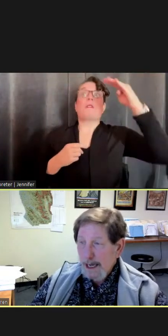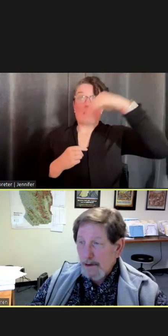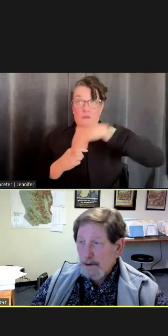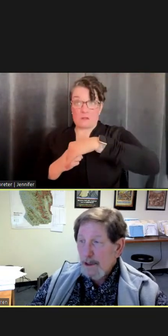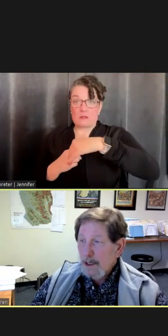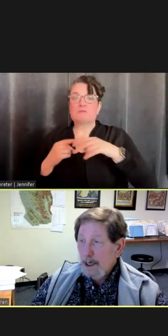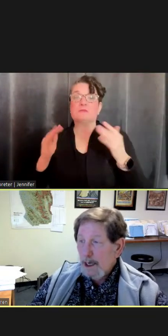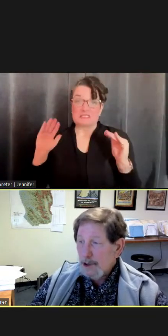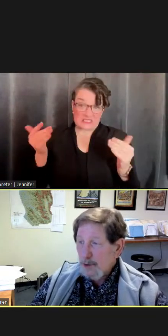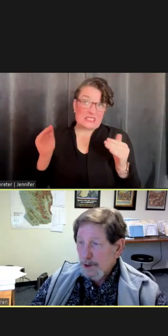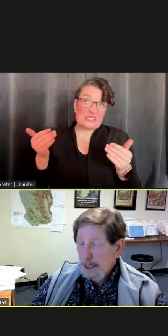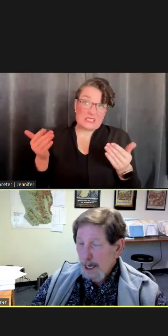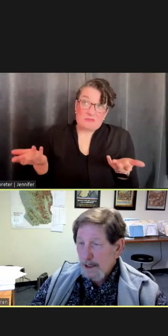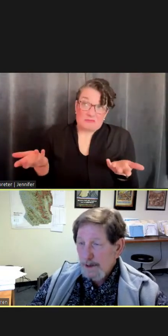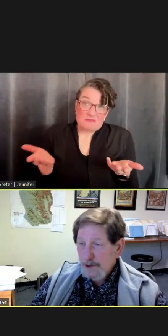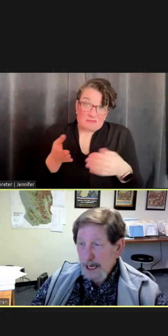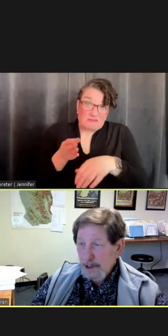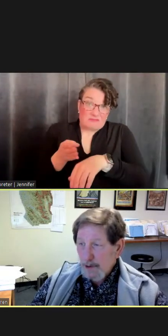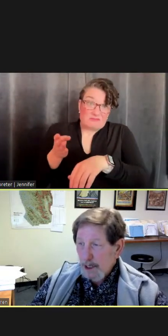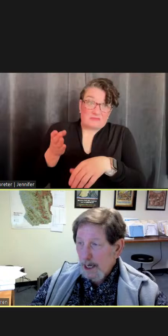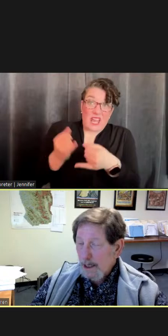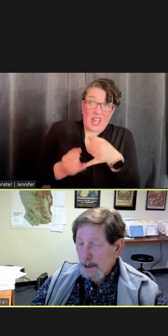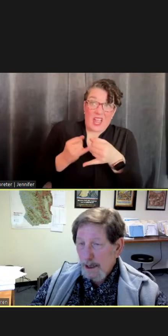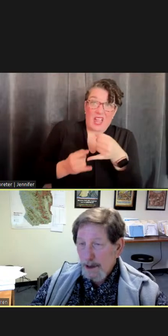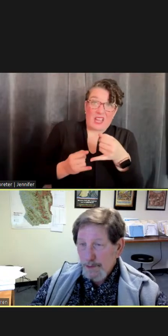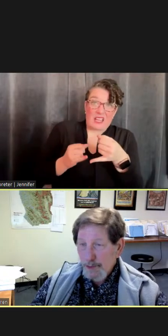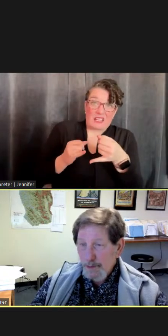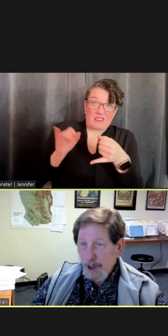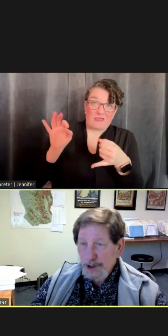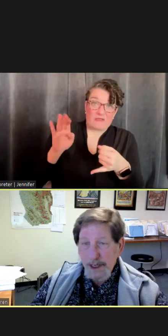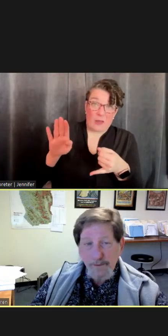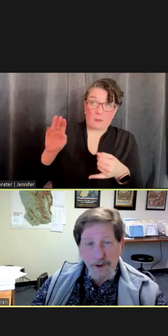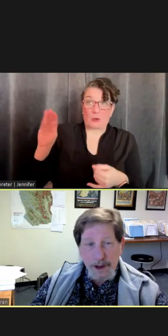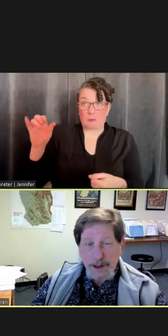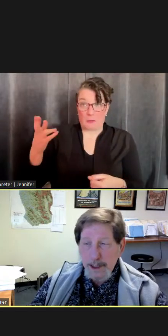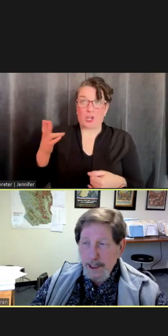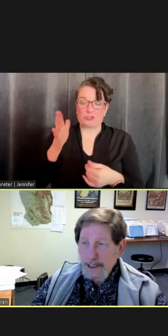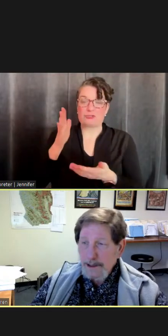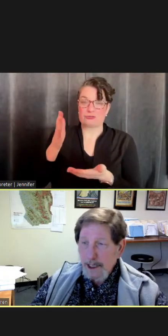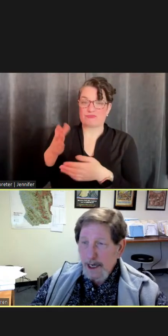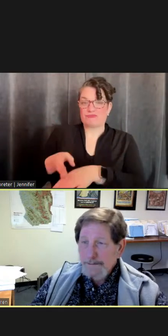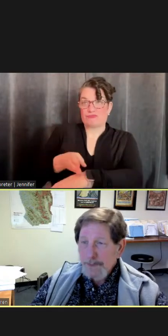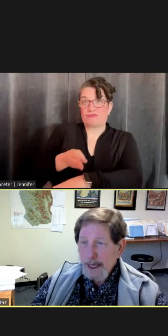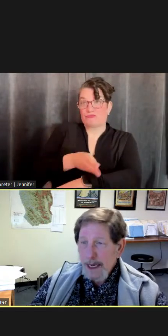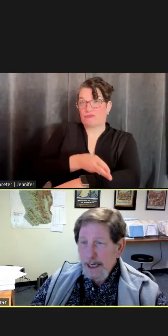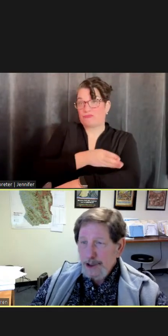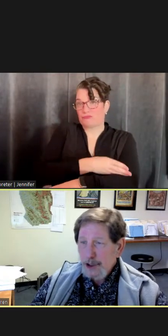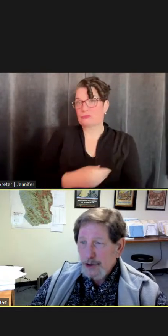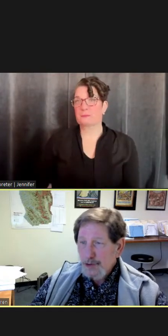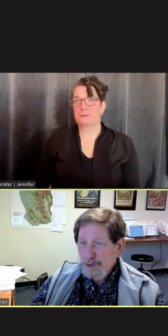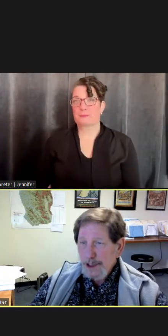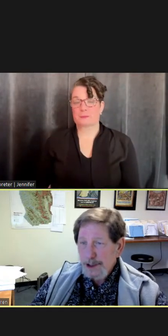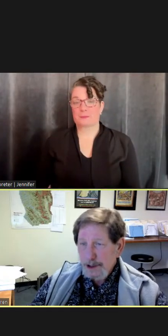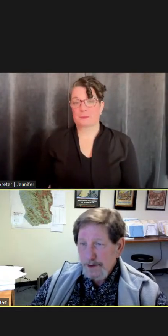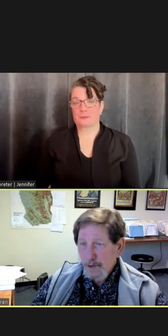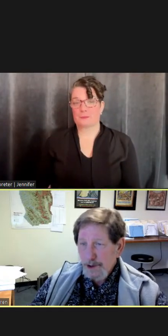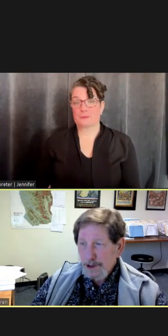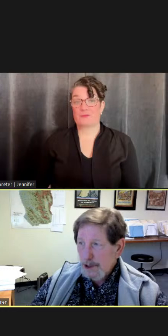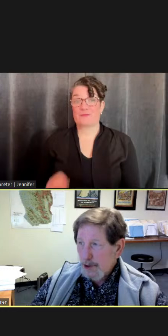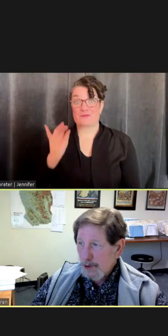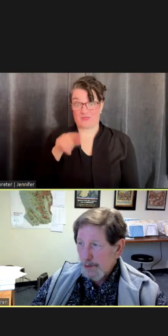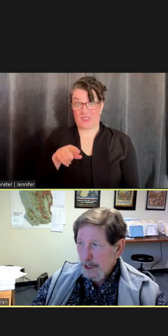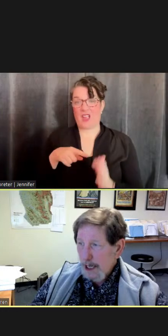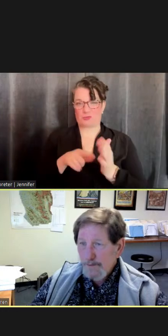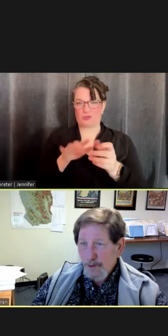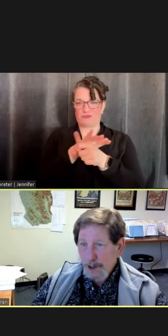coming down toward the end of January and through March. And if we look to the next slide, it shows the regions. And of course,